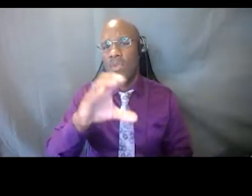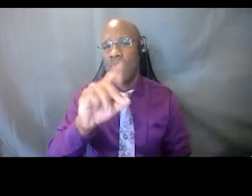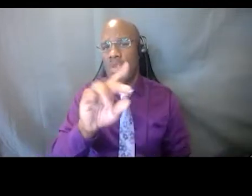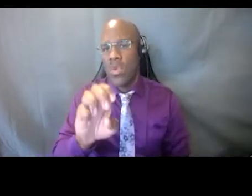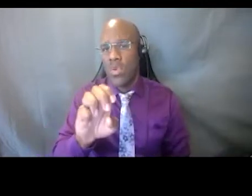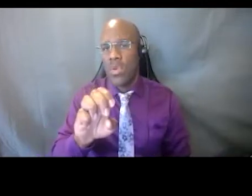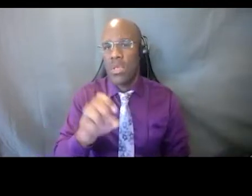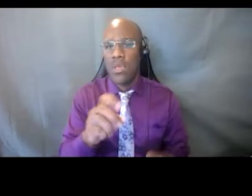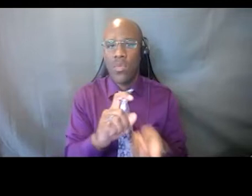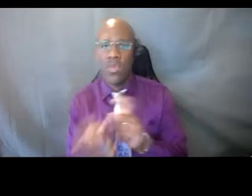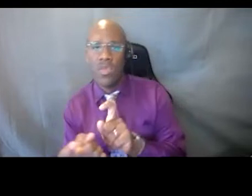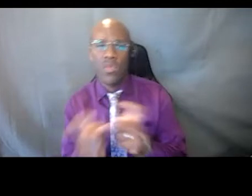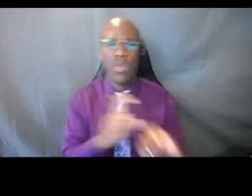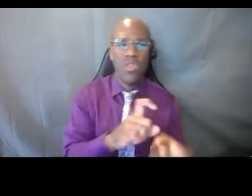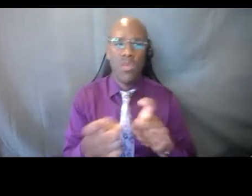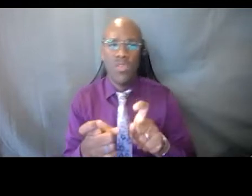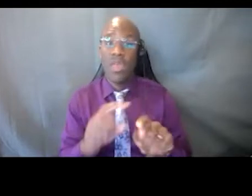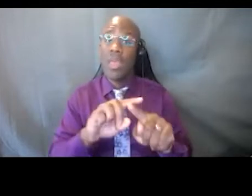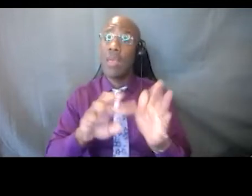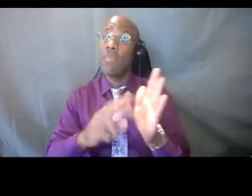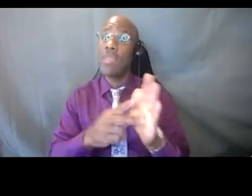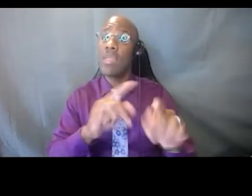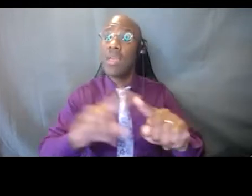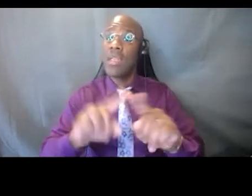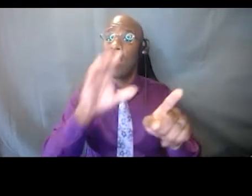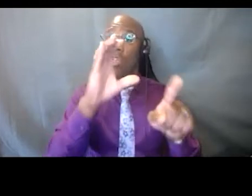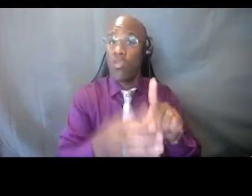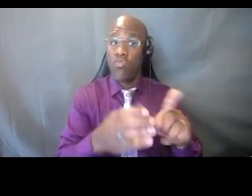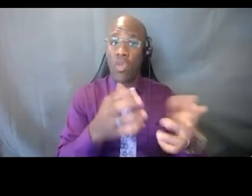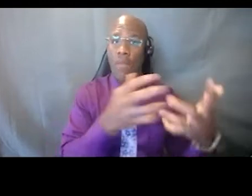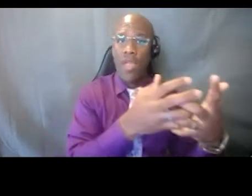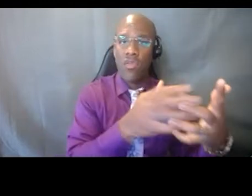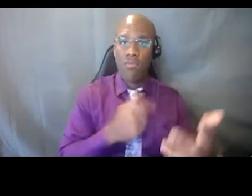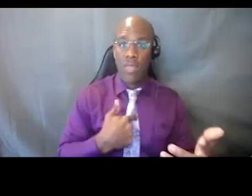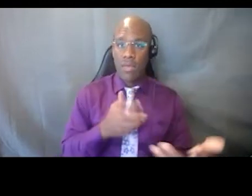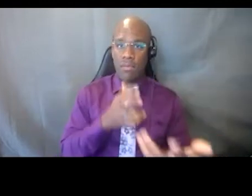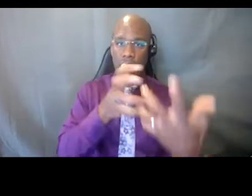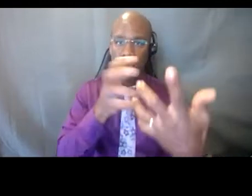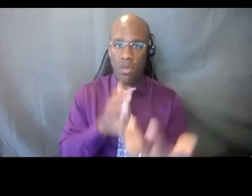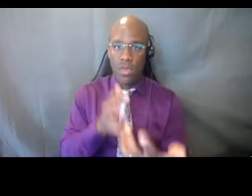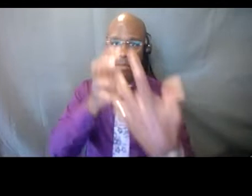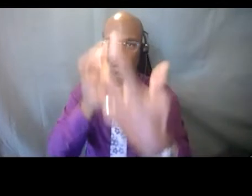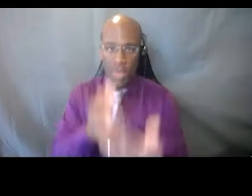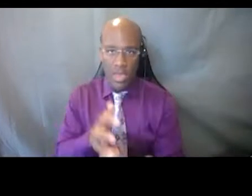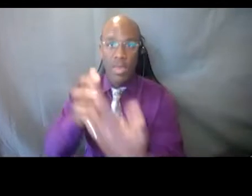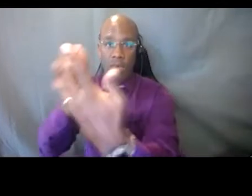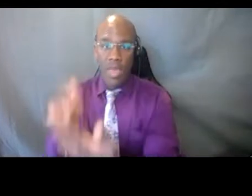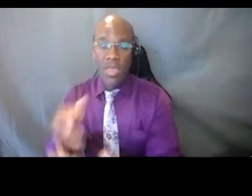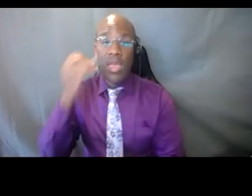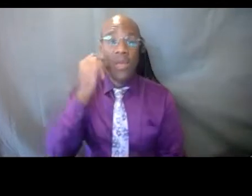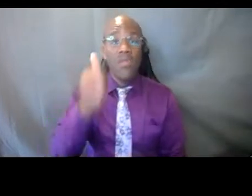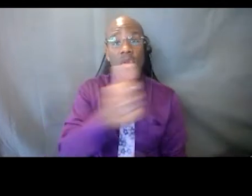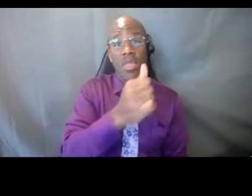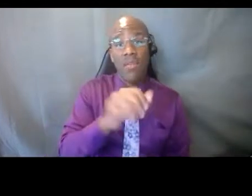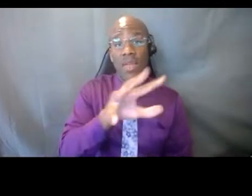of different cultural contexts that if you're an African American in this country, you have to be able to do. It is